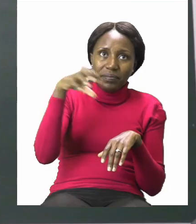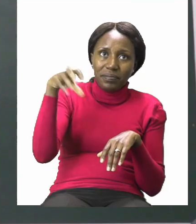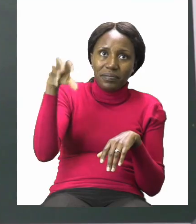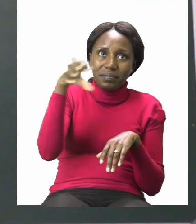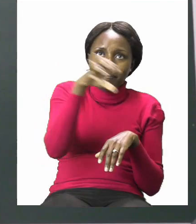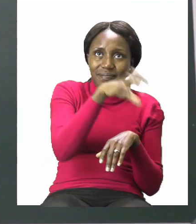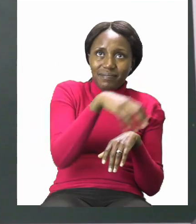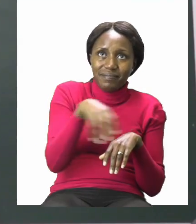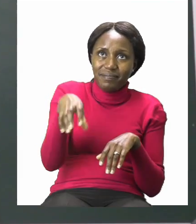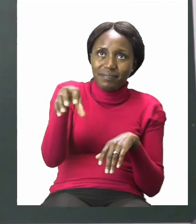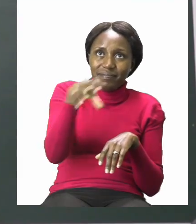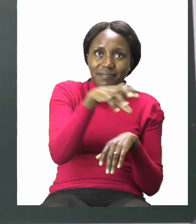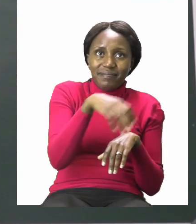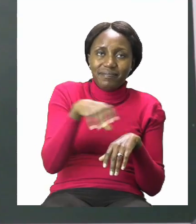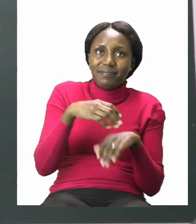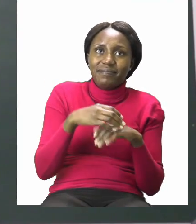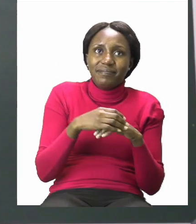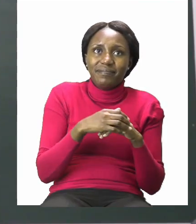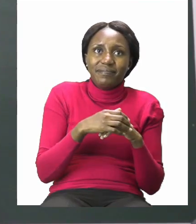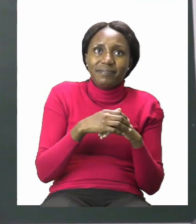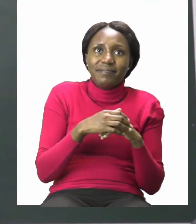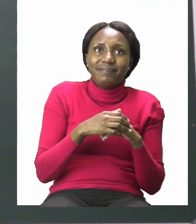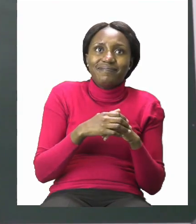go. Here it goes. Rice is